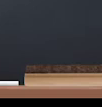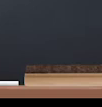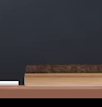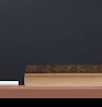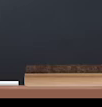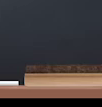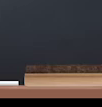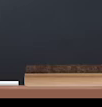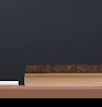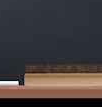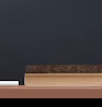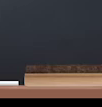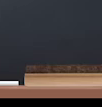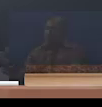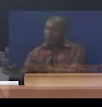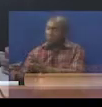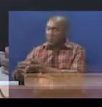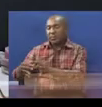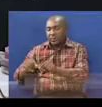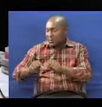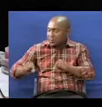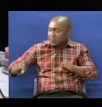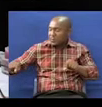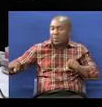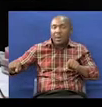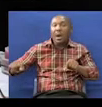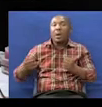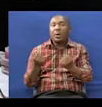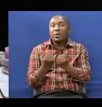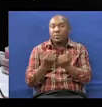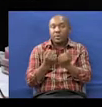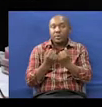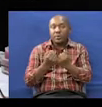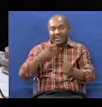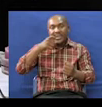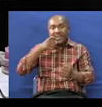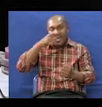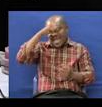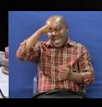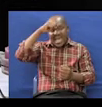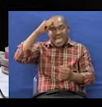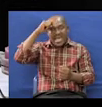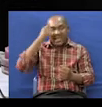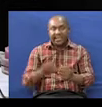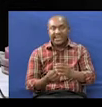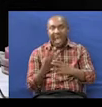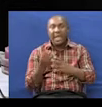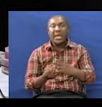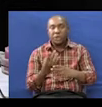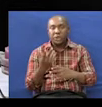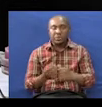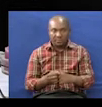gas supply to produce heat energy. The Bunsen burner